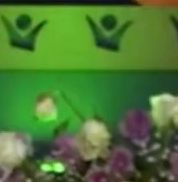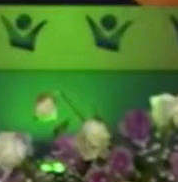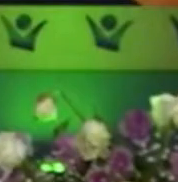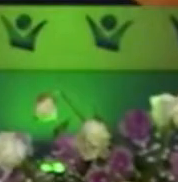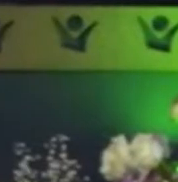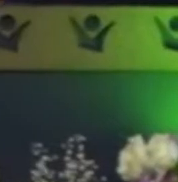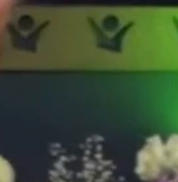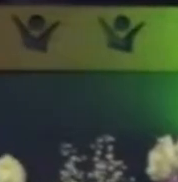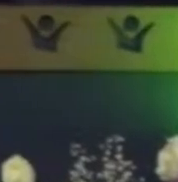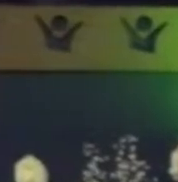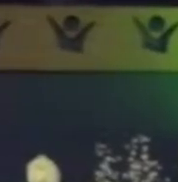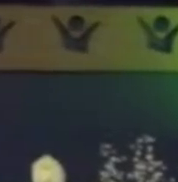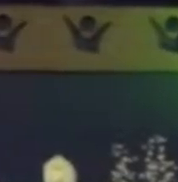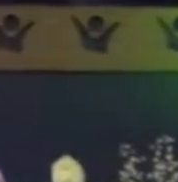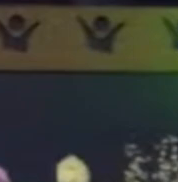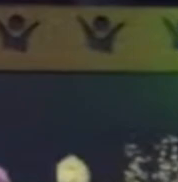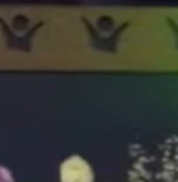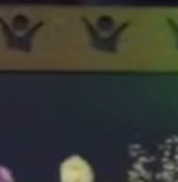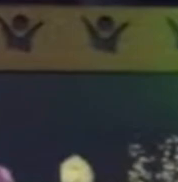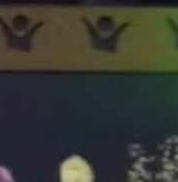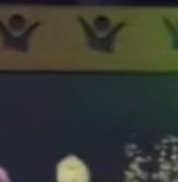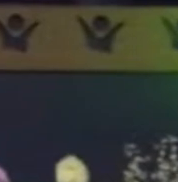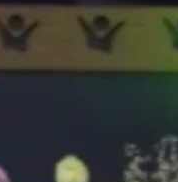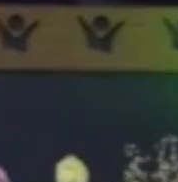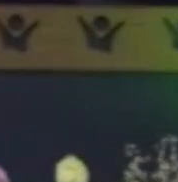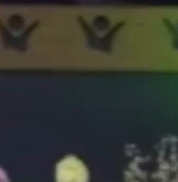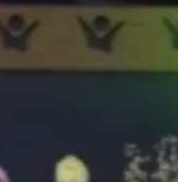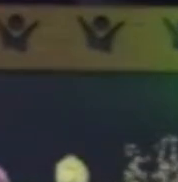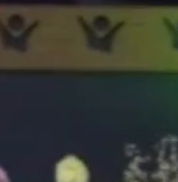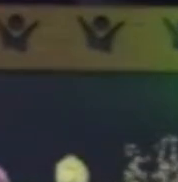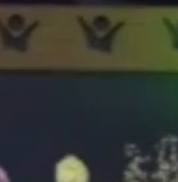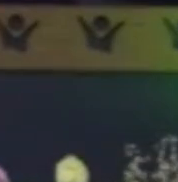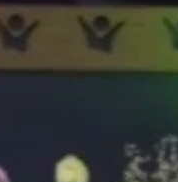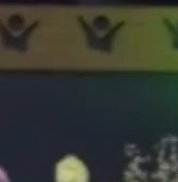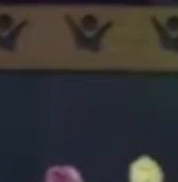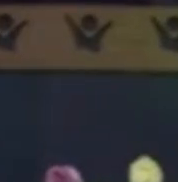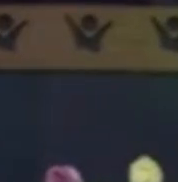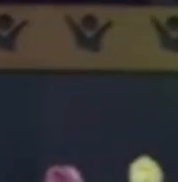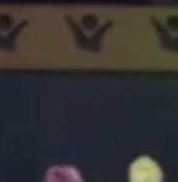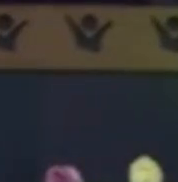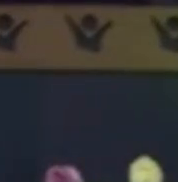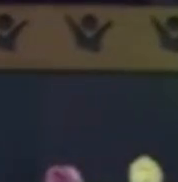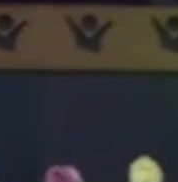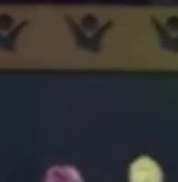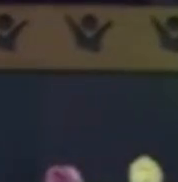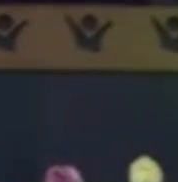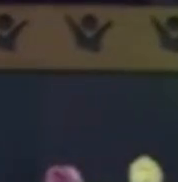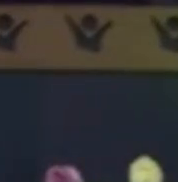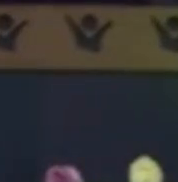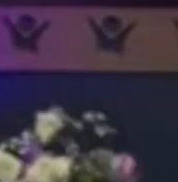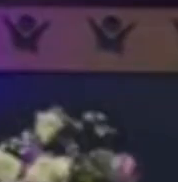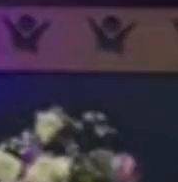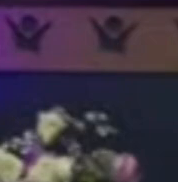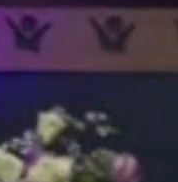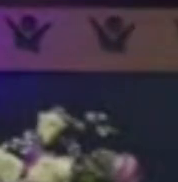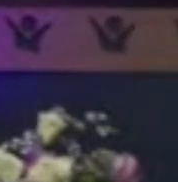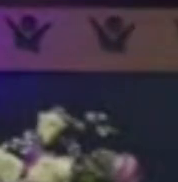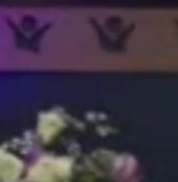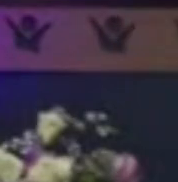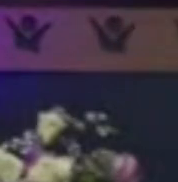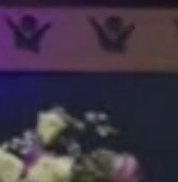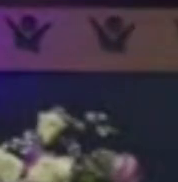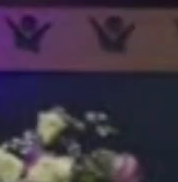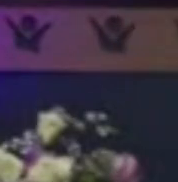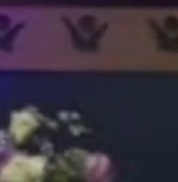So loving and trusting leads us from fear to faith. And in the book Education by